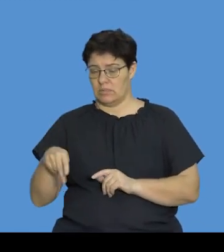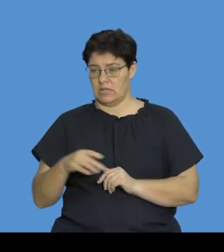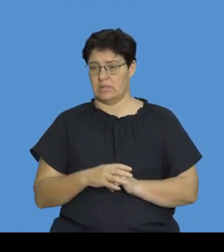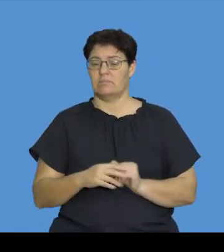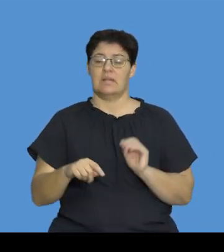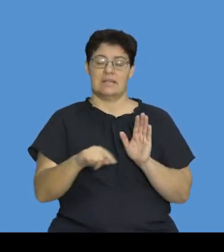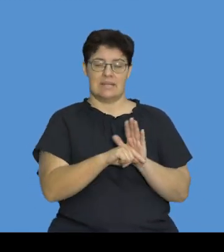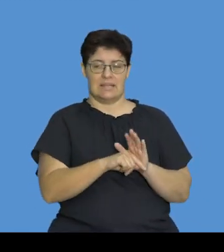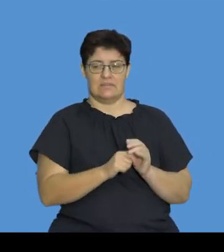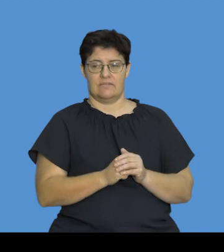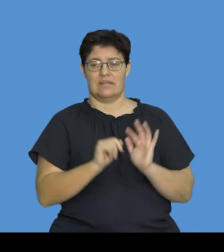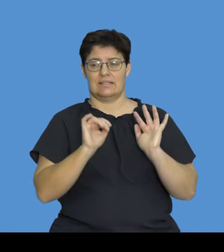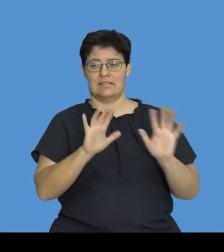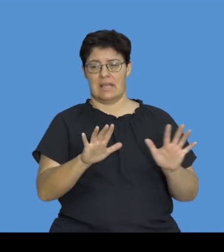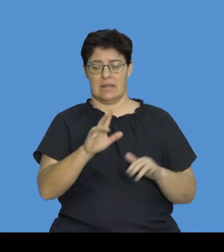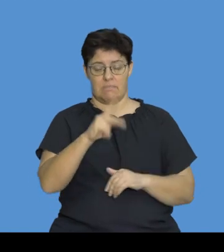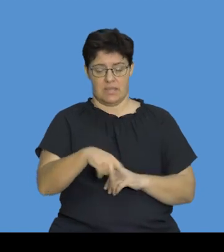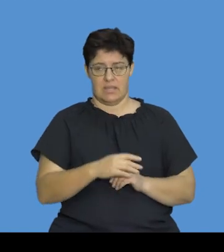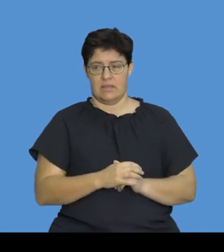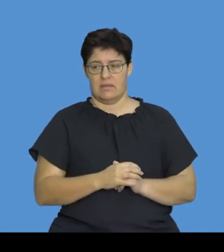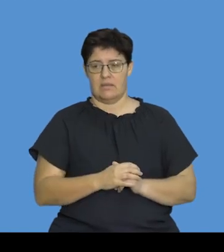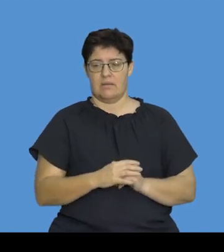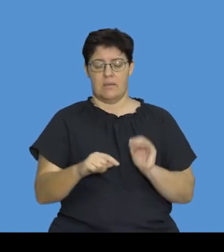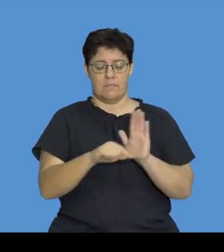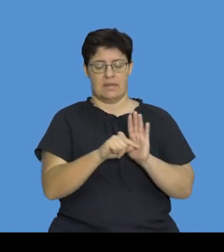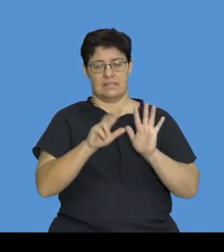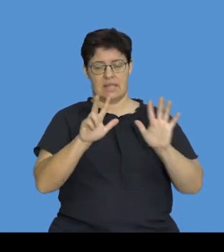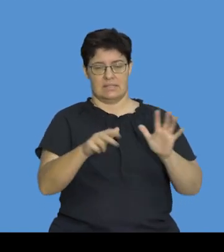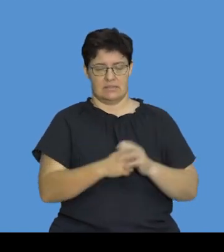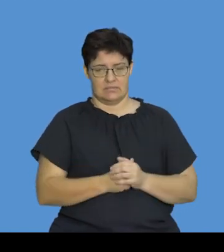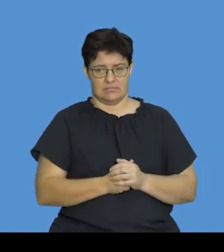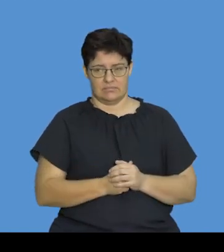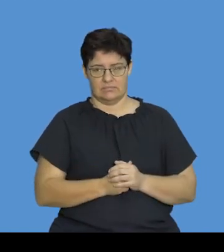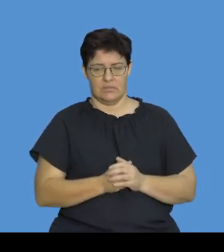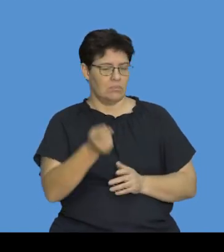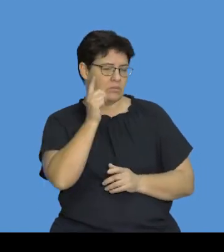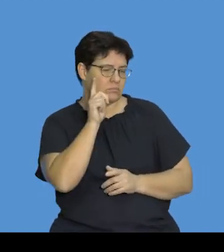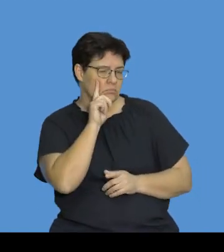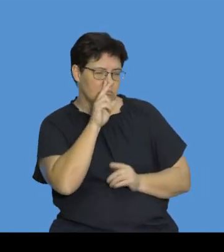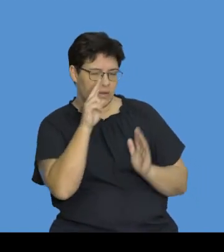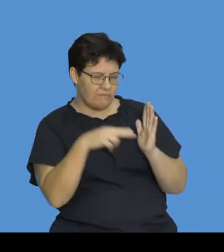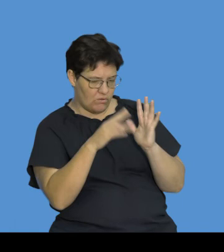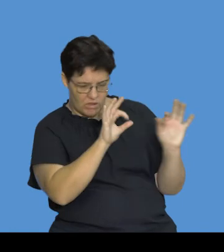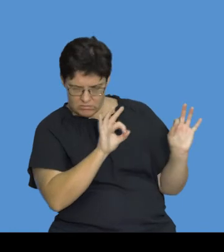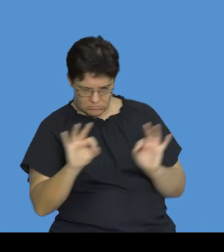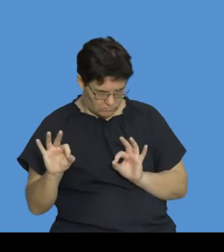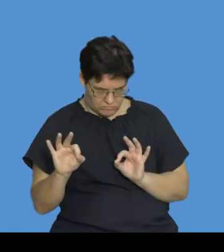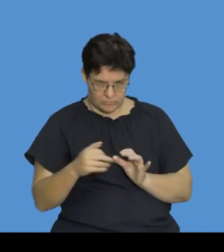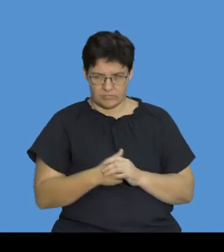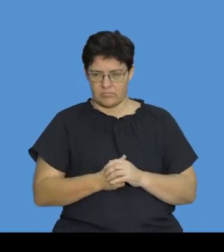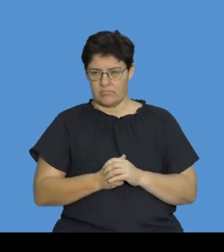me negative 10p minus 8. Let me just quickly verify for you everything